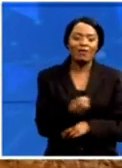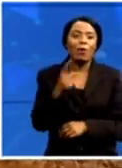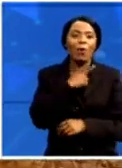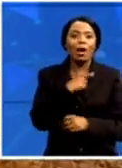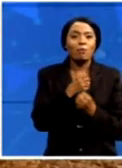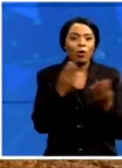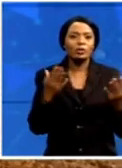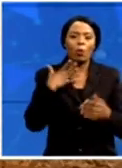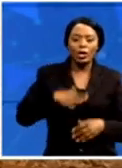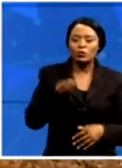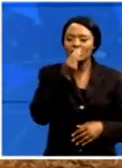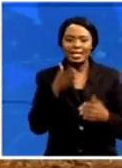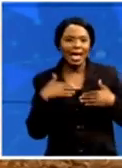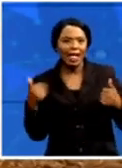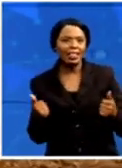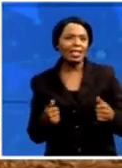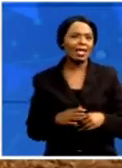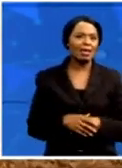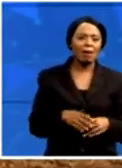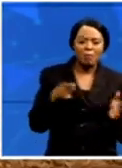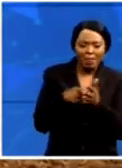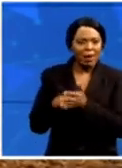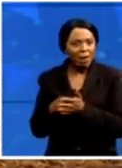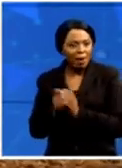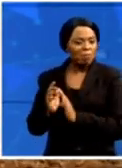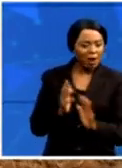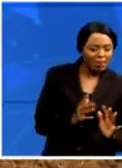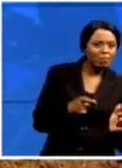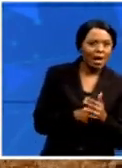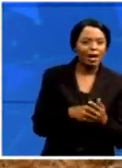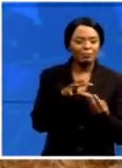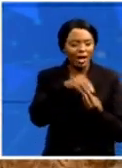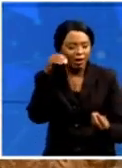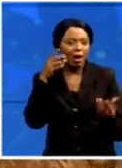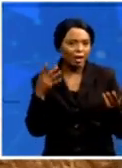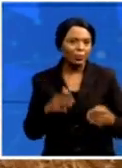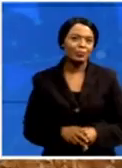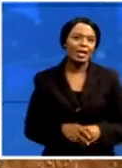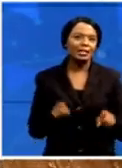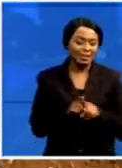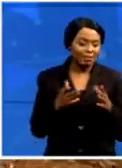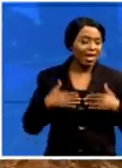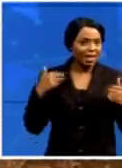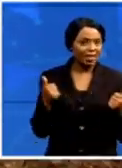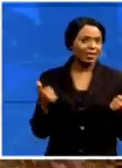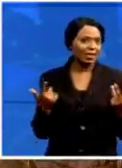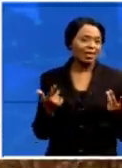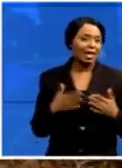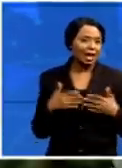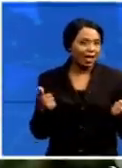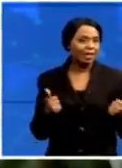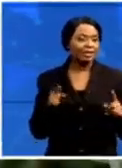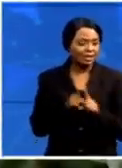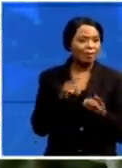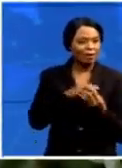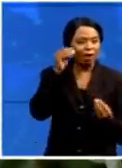We needed that healthy lifestyle, and avocados was a great way to fulfill that. Just to close off, rands and